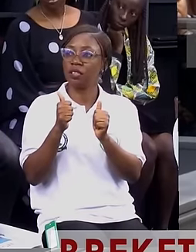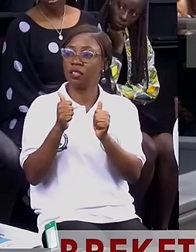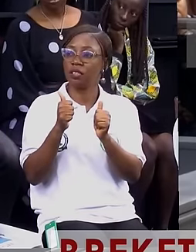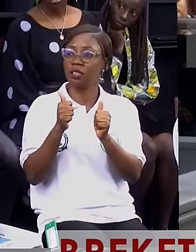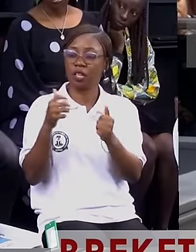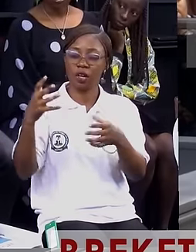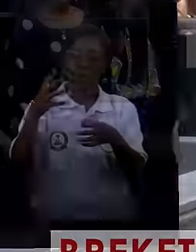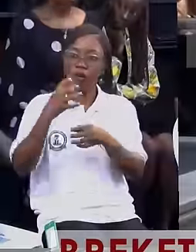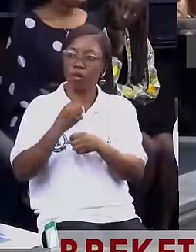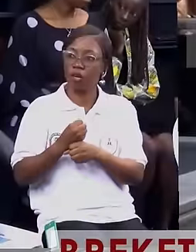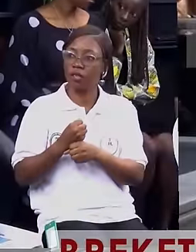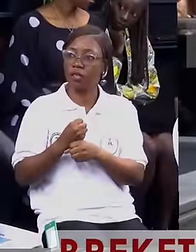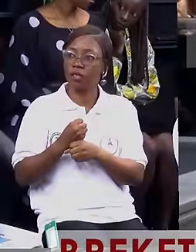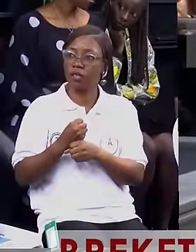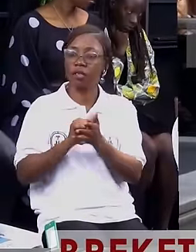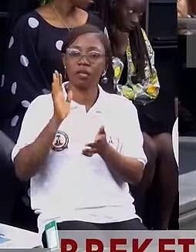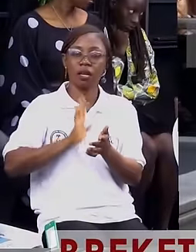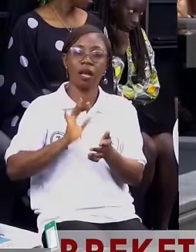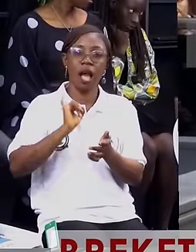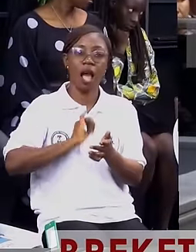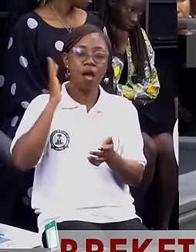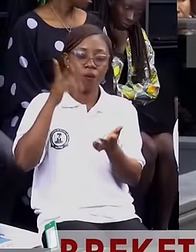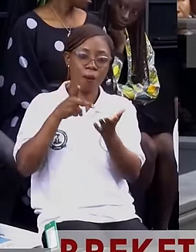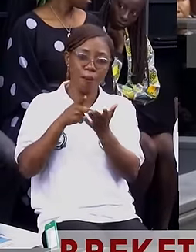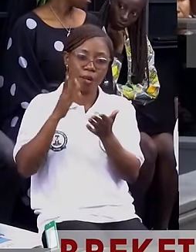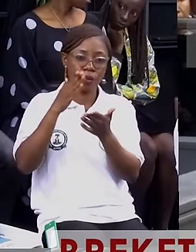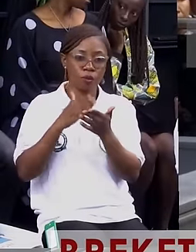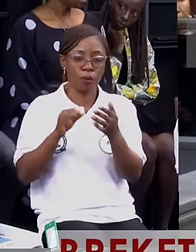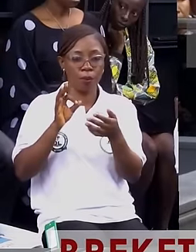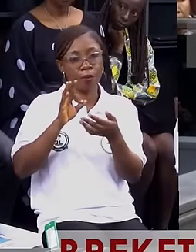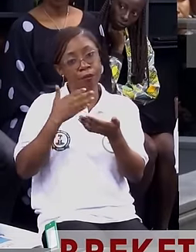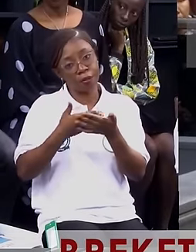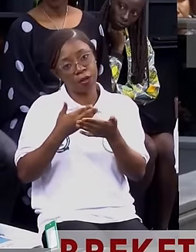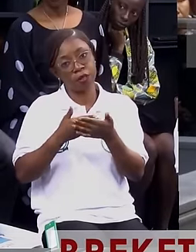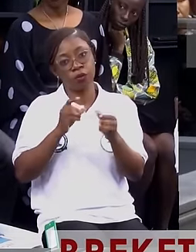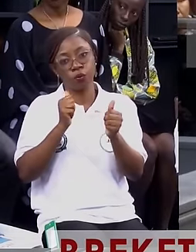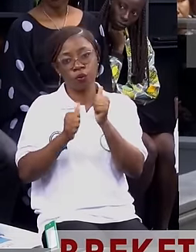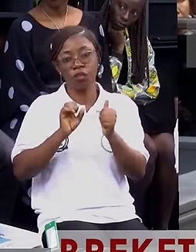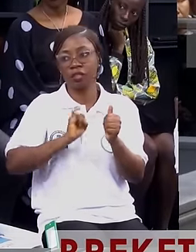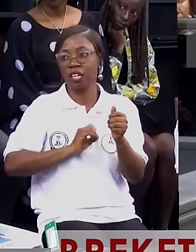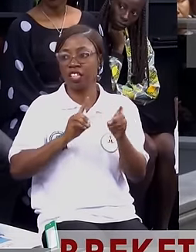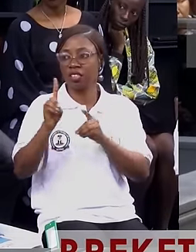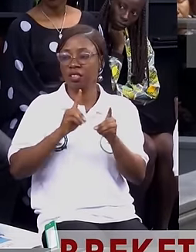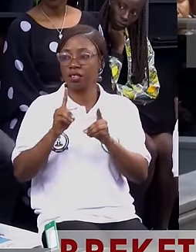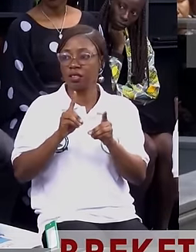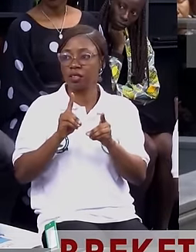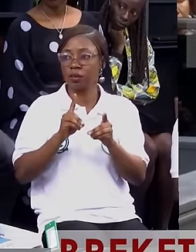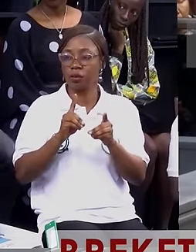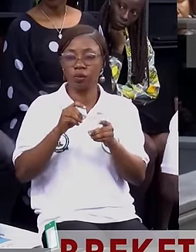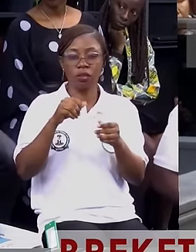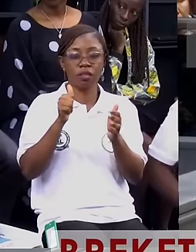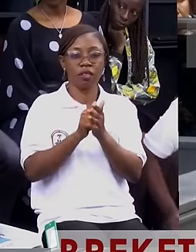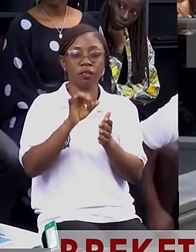they collected more. They said I will pay some amount of money, which I did for my costume, because How it much? Was an ushering